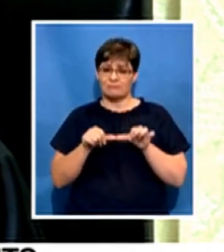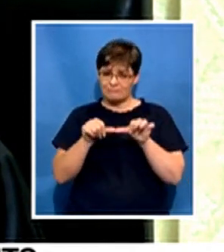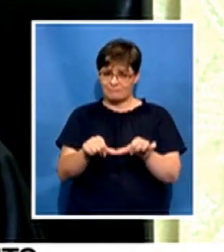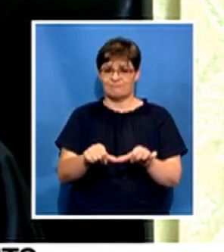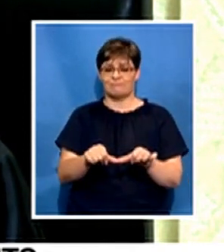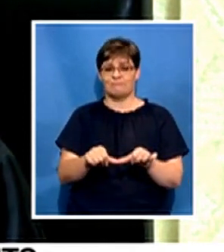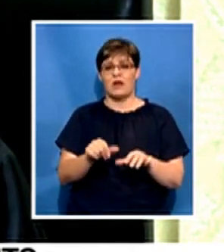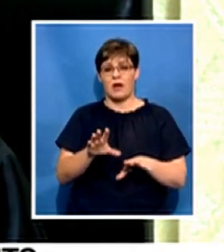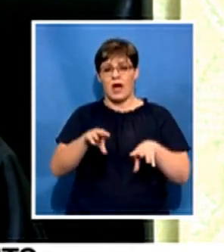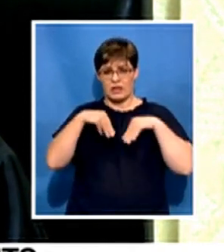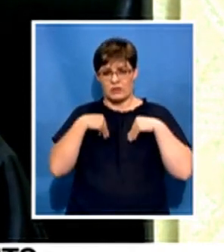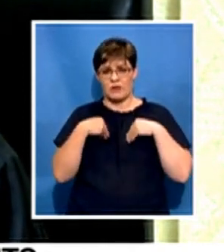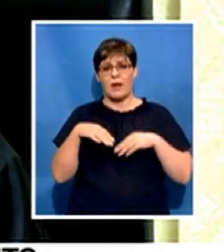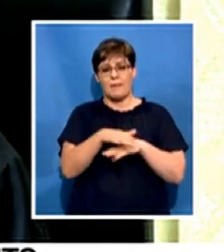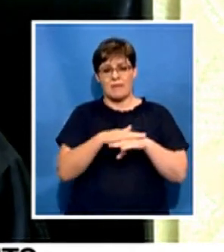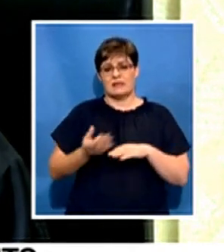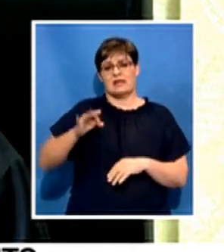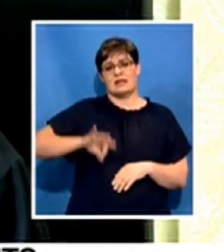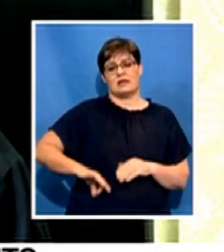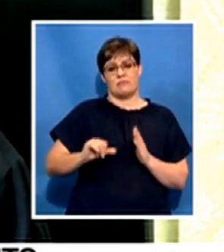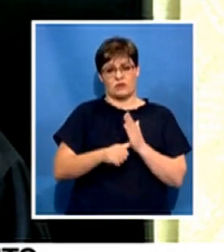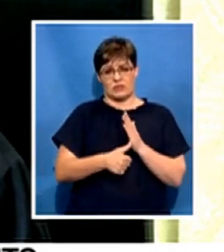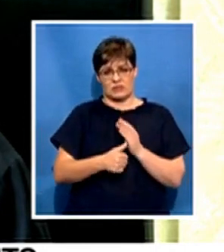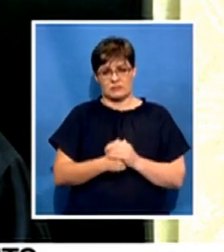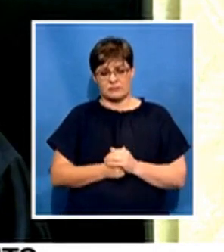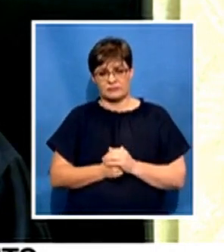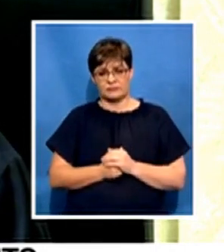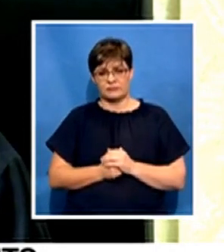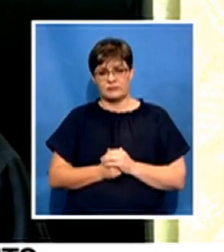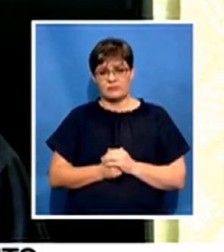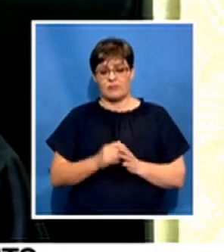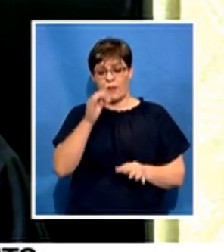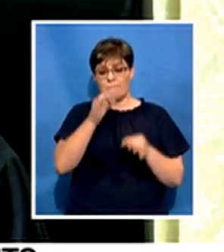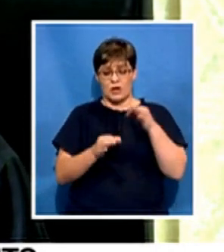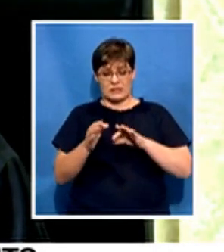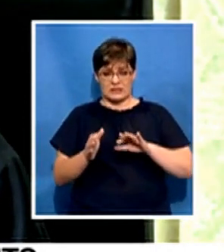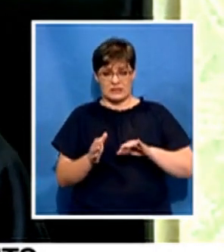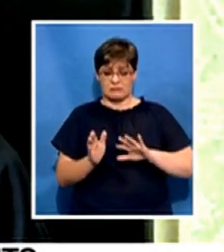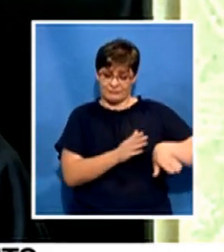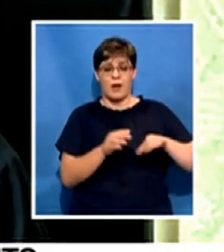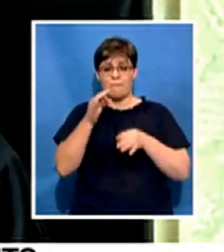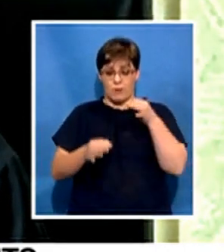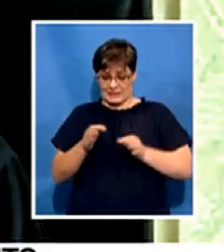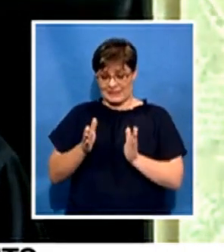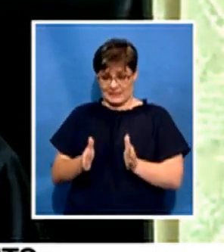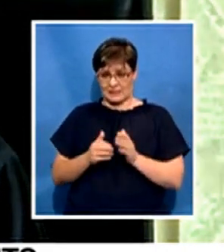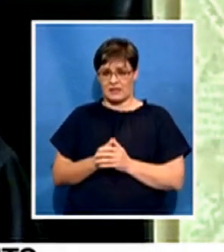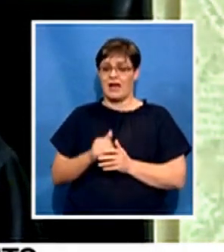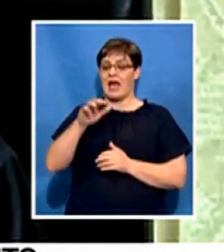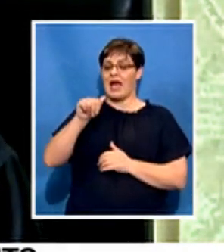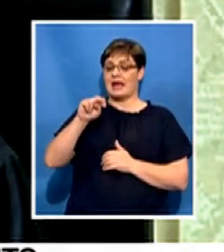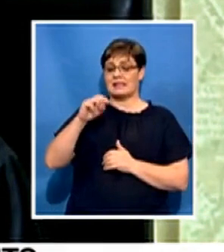grant. On politics, on the ANC and the NDR in